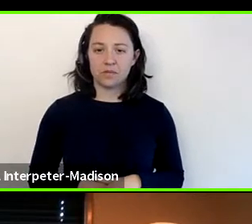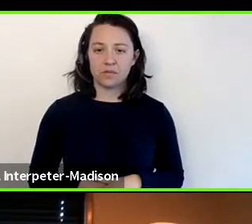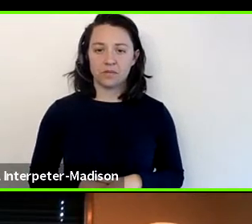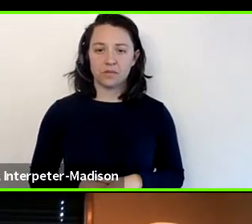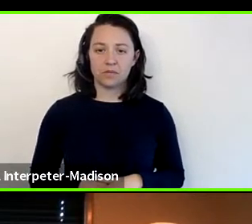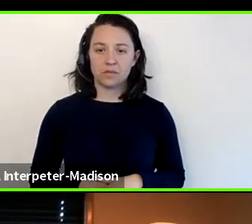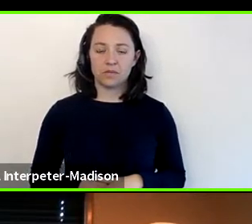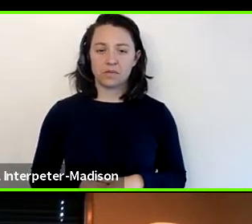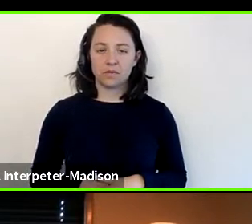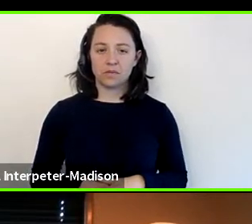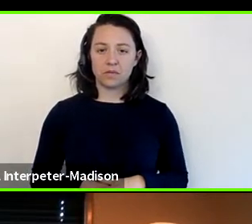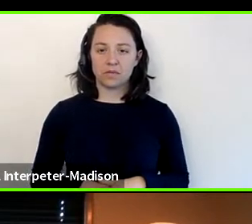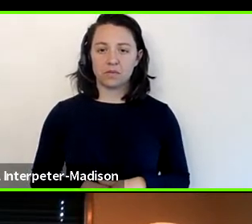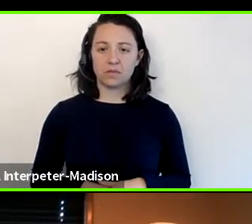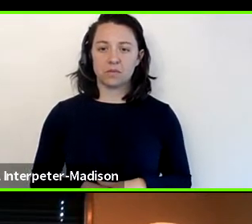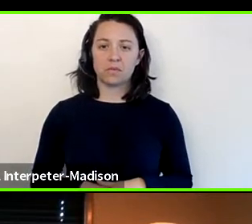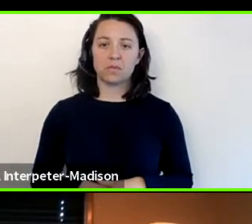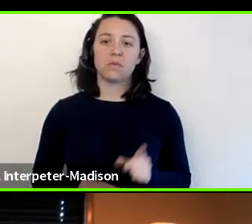yeah.